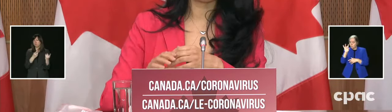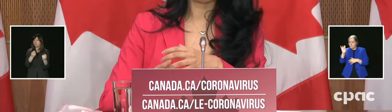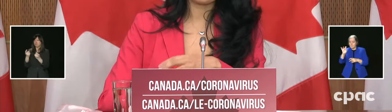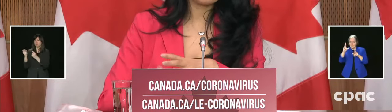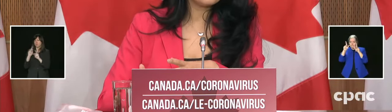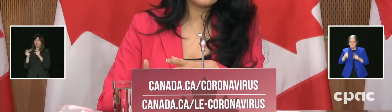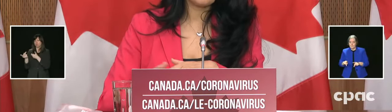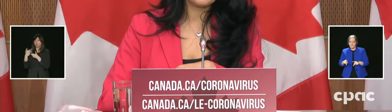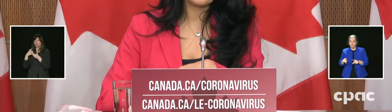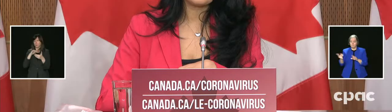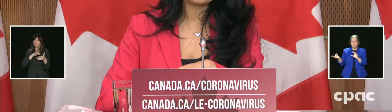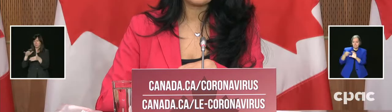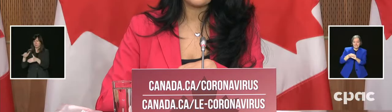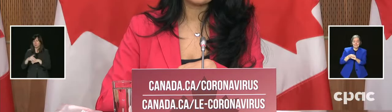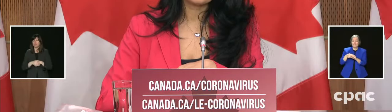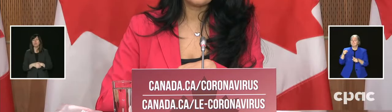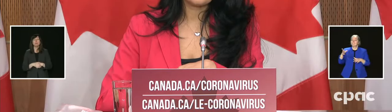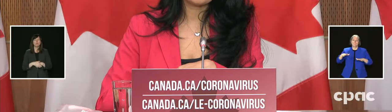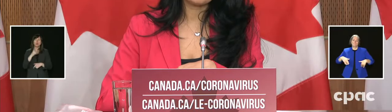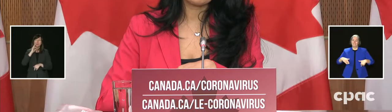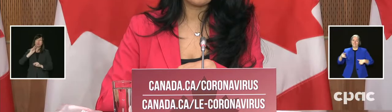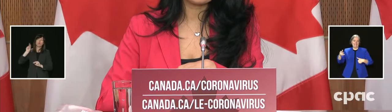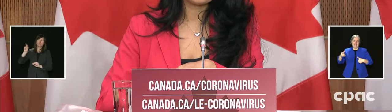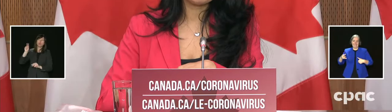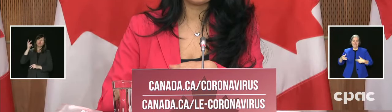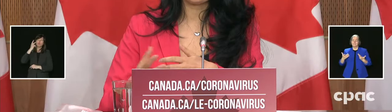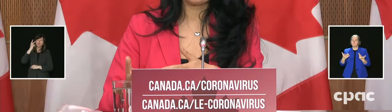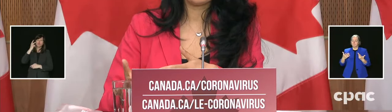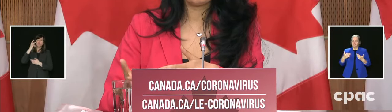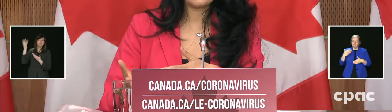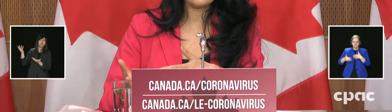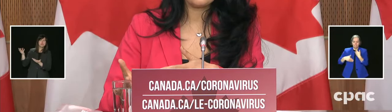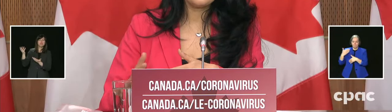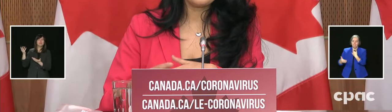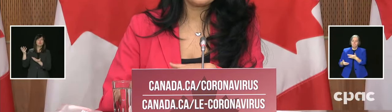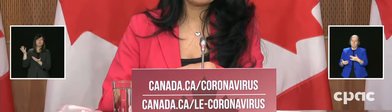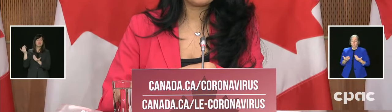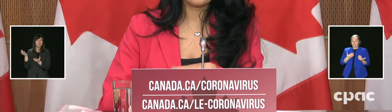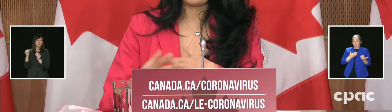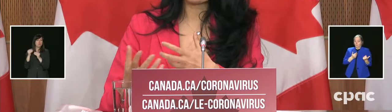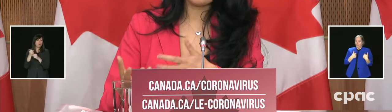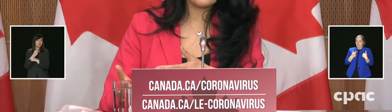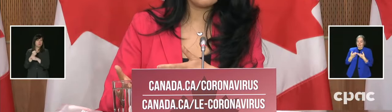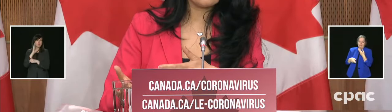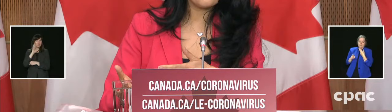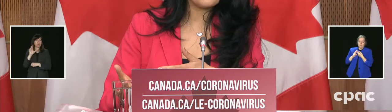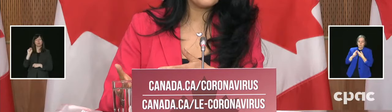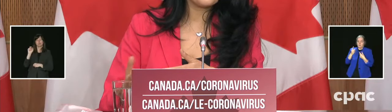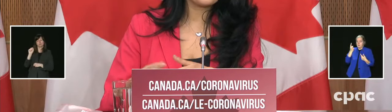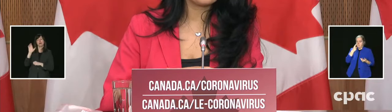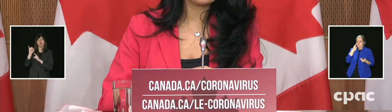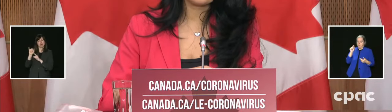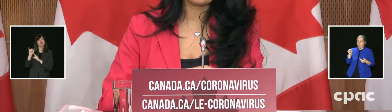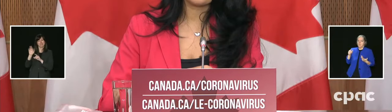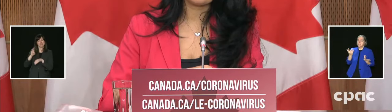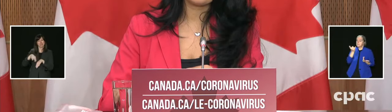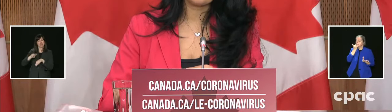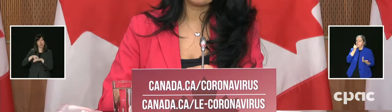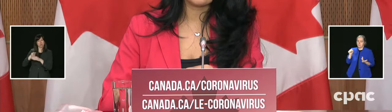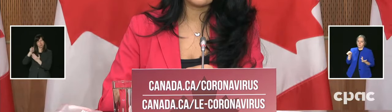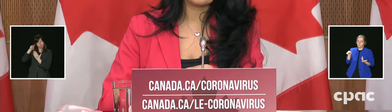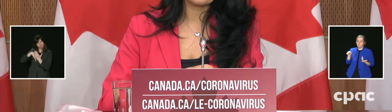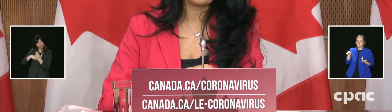So we absolutely will be looking to that for some additional data. I know NACI will obviously look at those as well